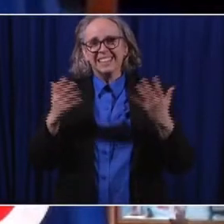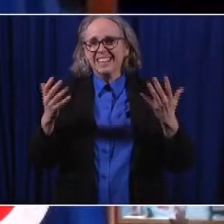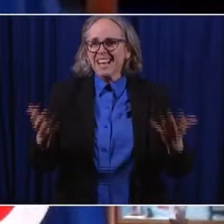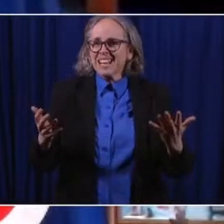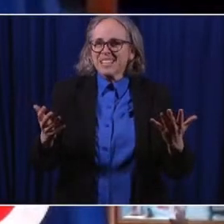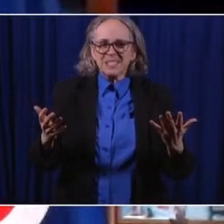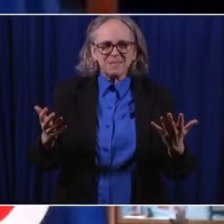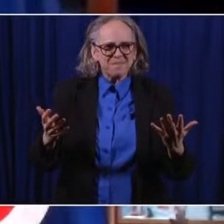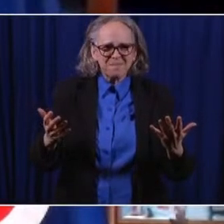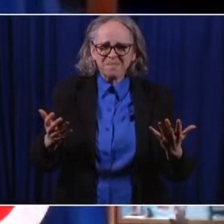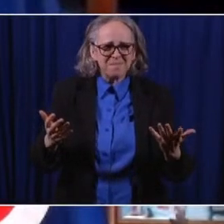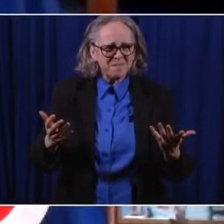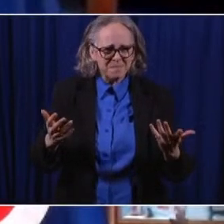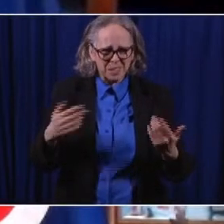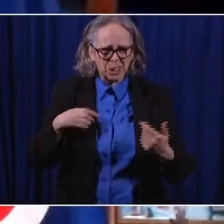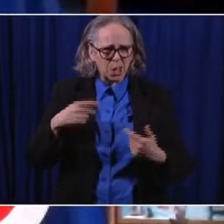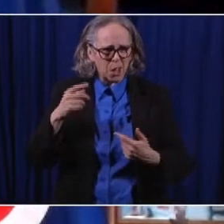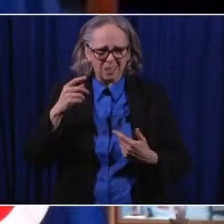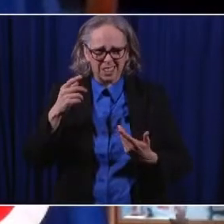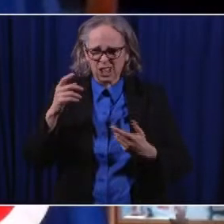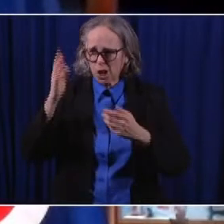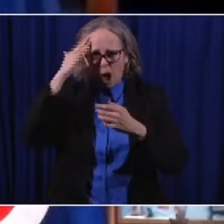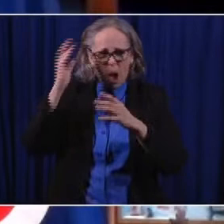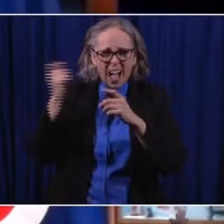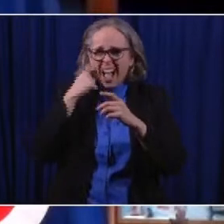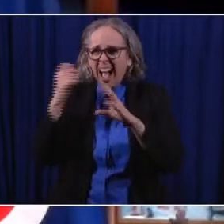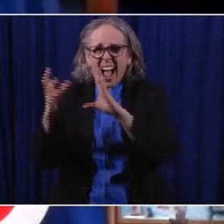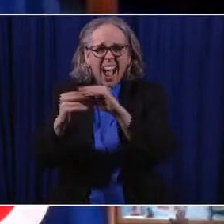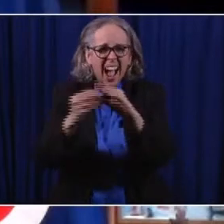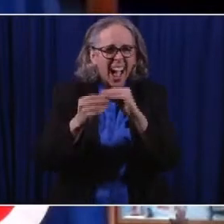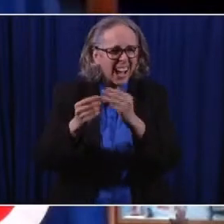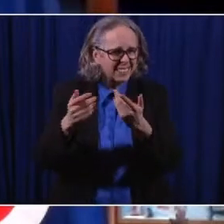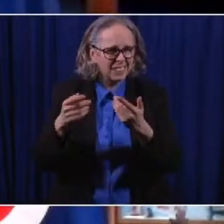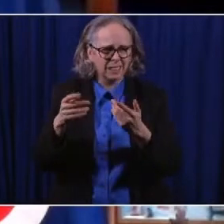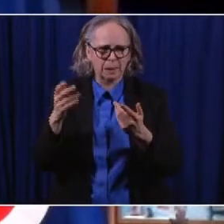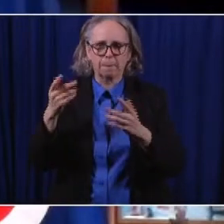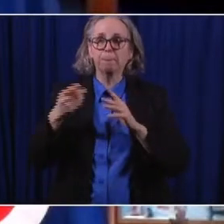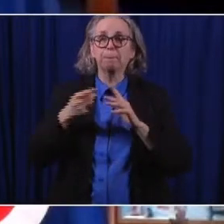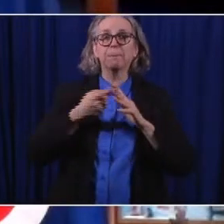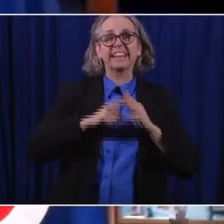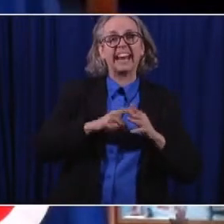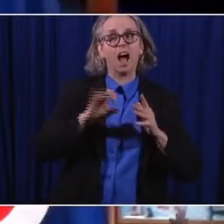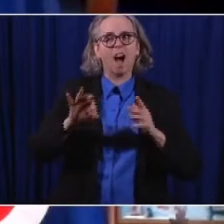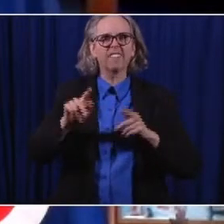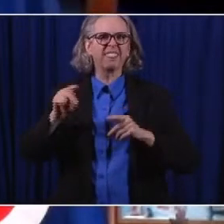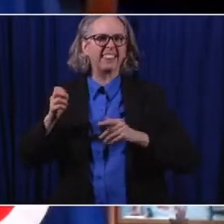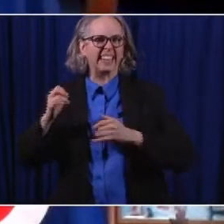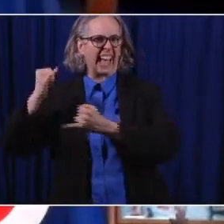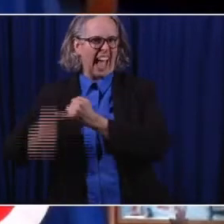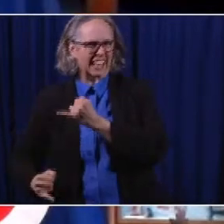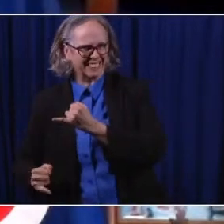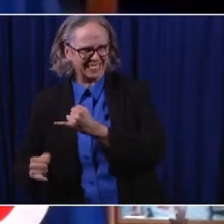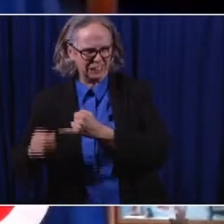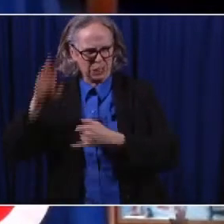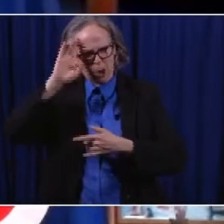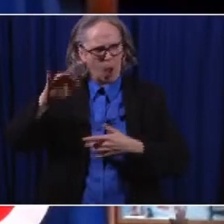The term I heard often is that this is the beginning of the end. We know we have a lot to go, but it